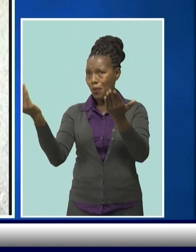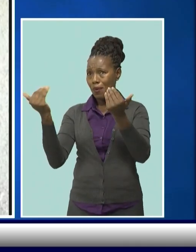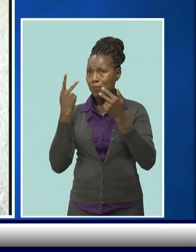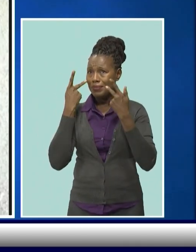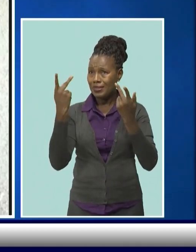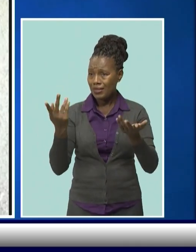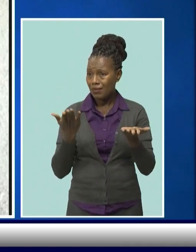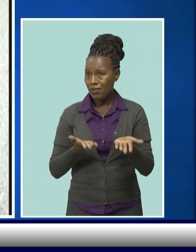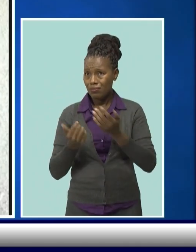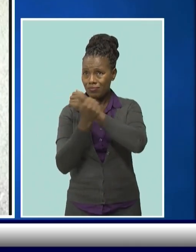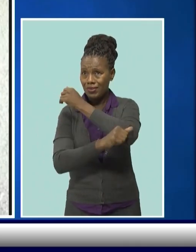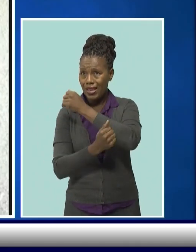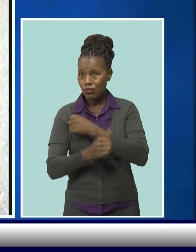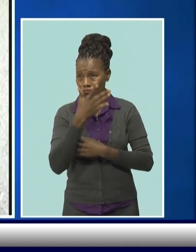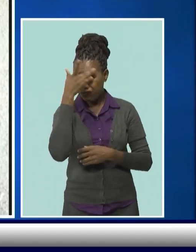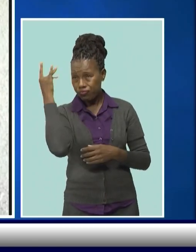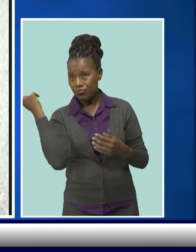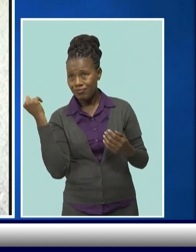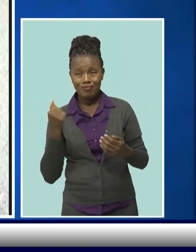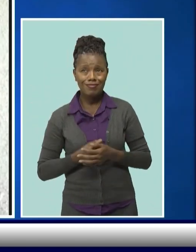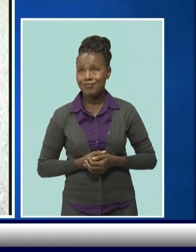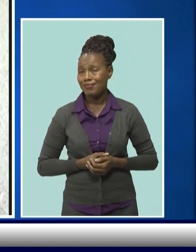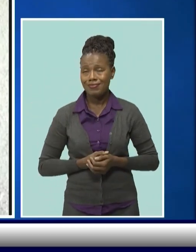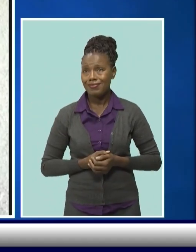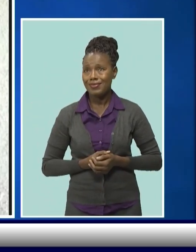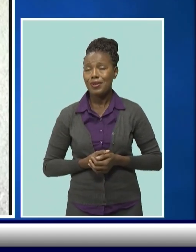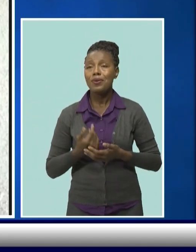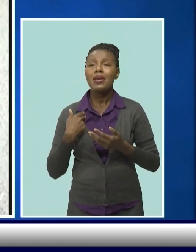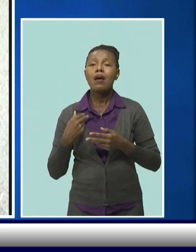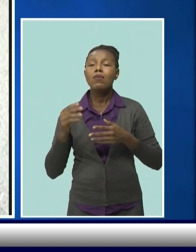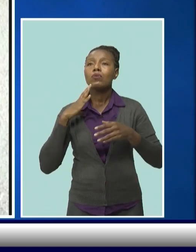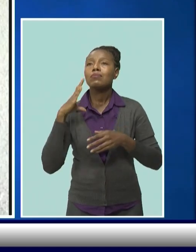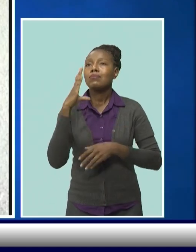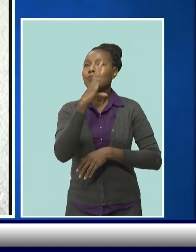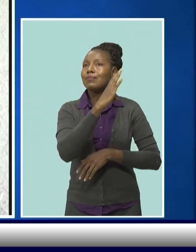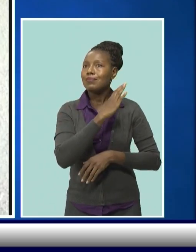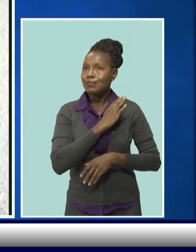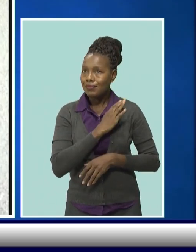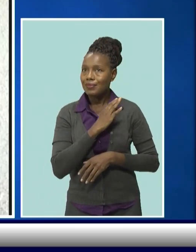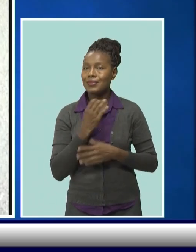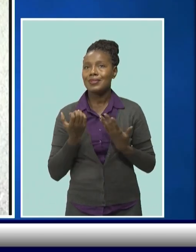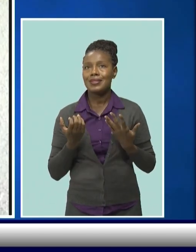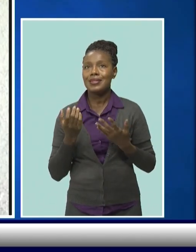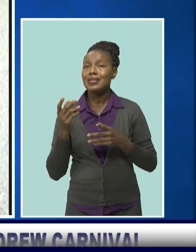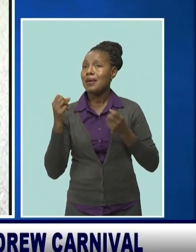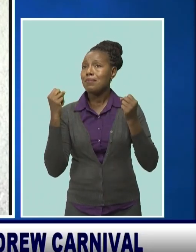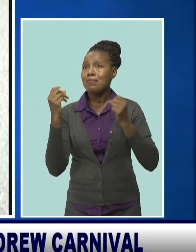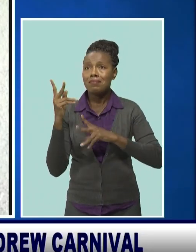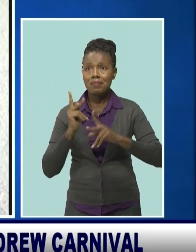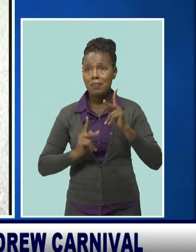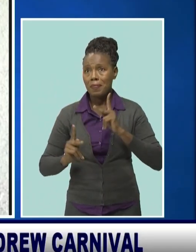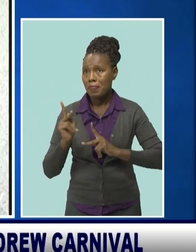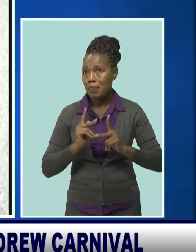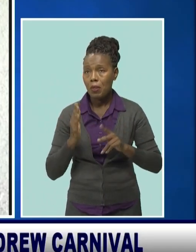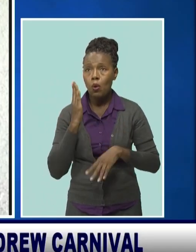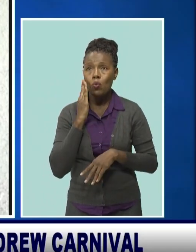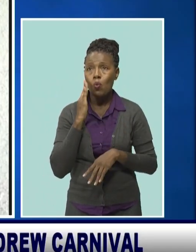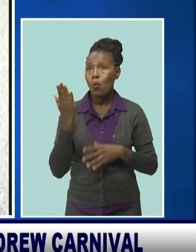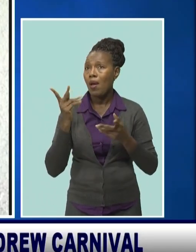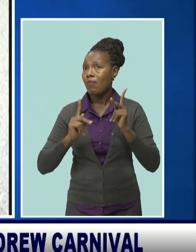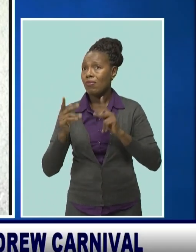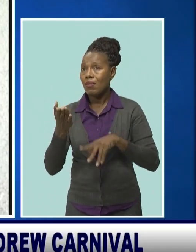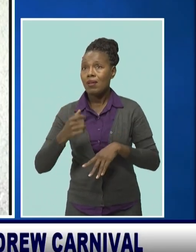parish, that we not only have picturesque views, we have a community that is well defined. We have elderly